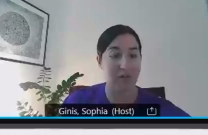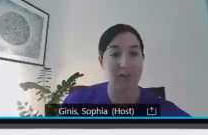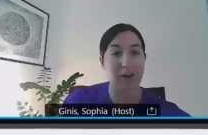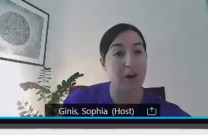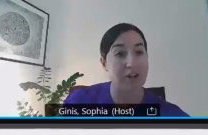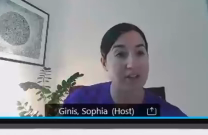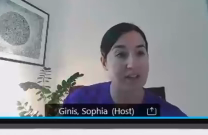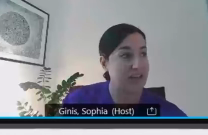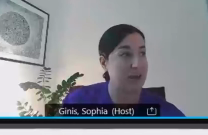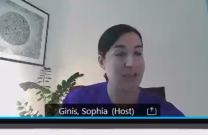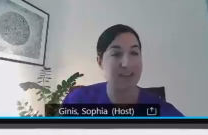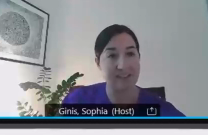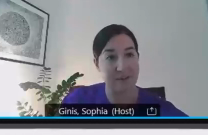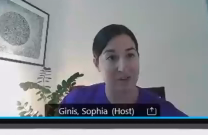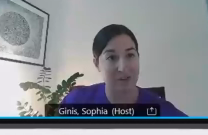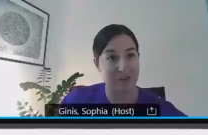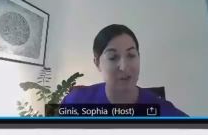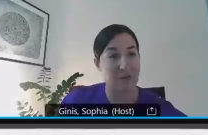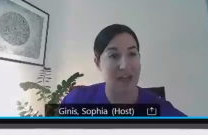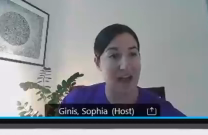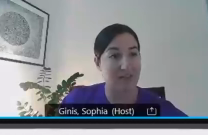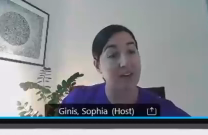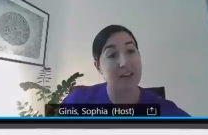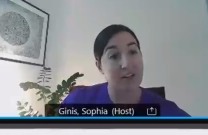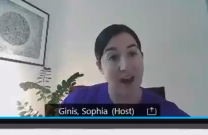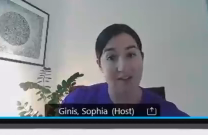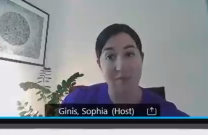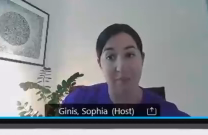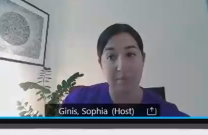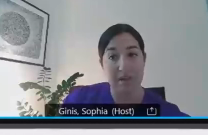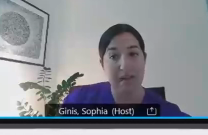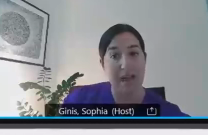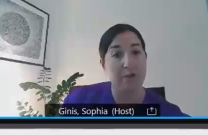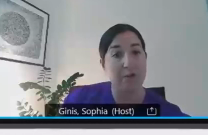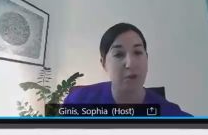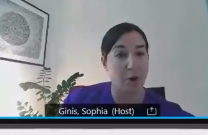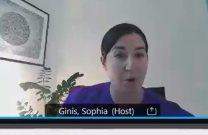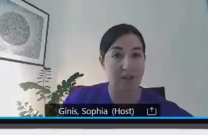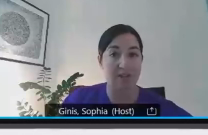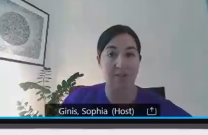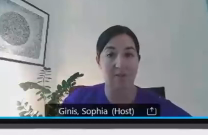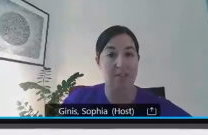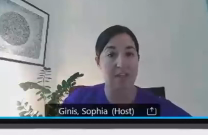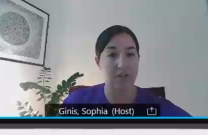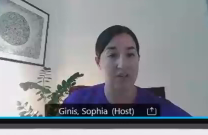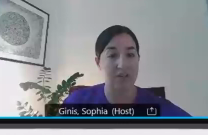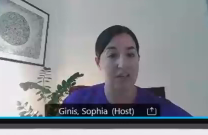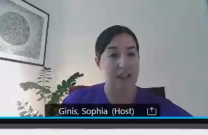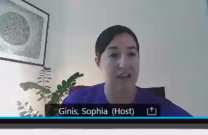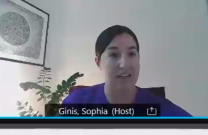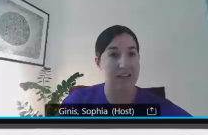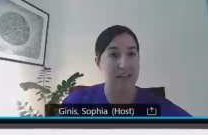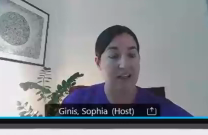we really encourage it. As Sam mentioned too, we have an interactive map, so you can go into the